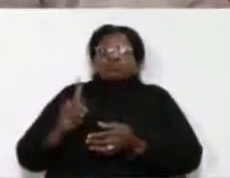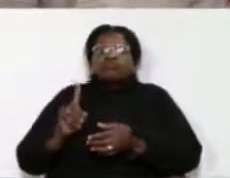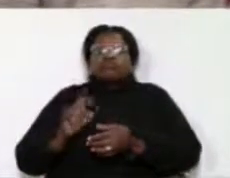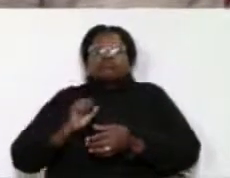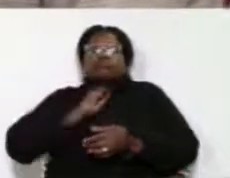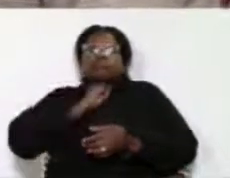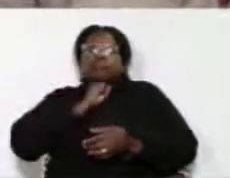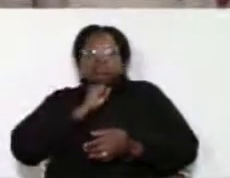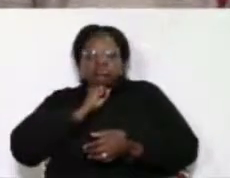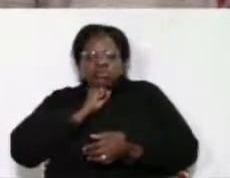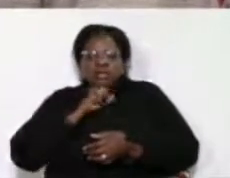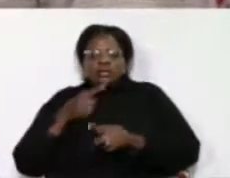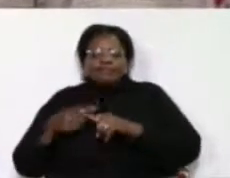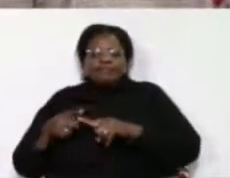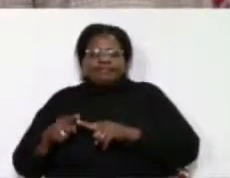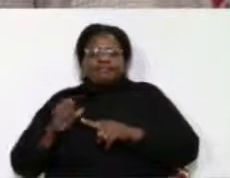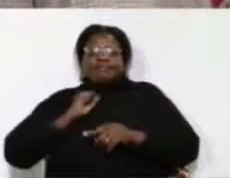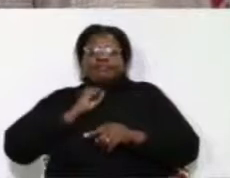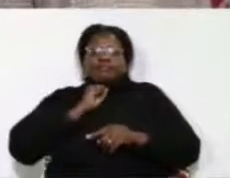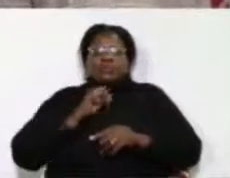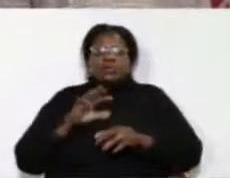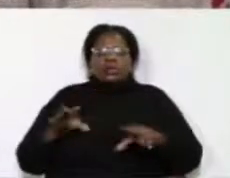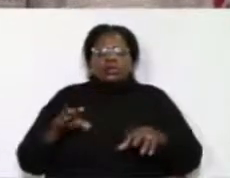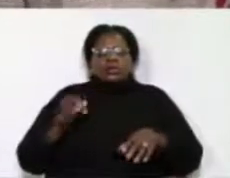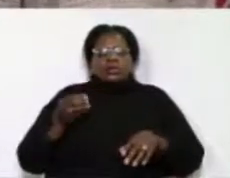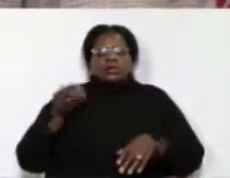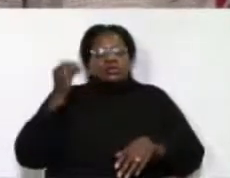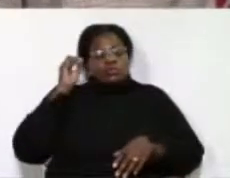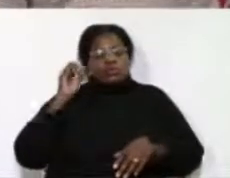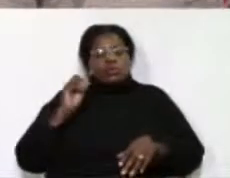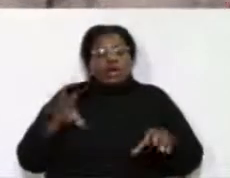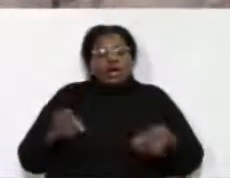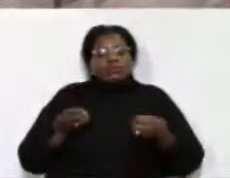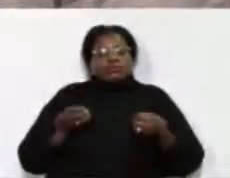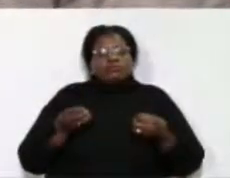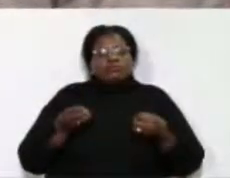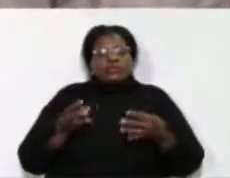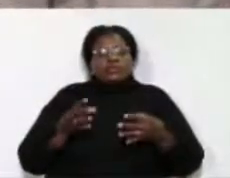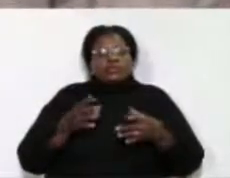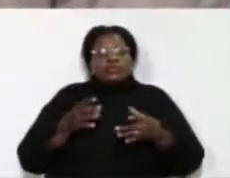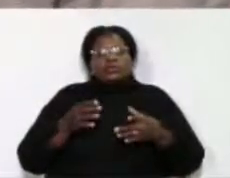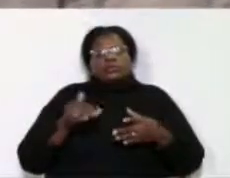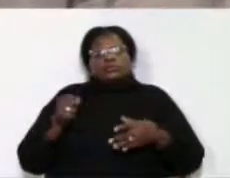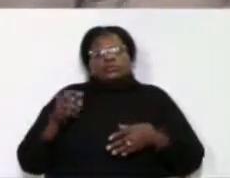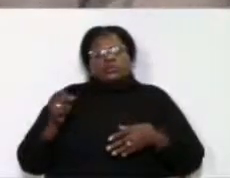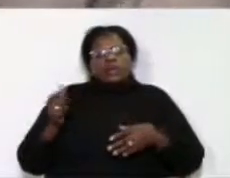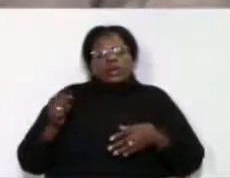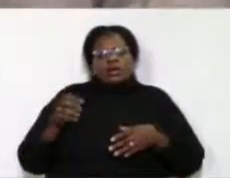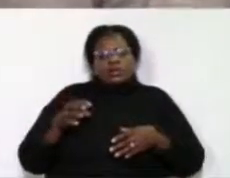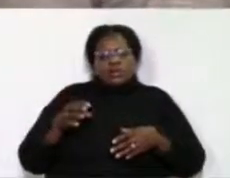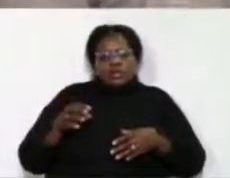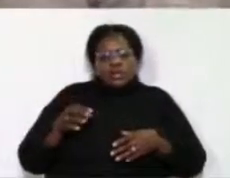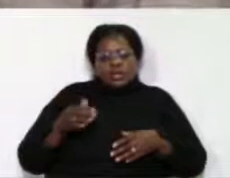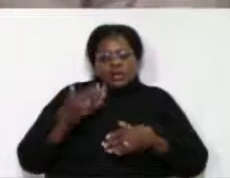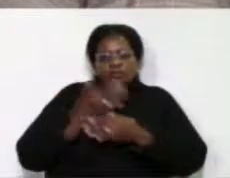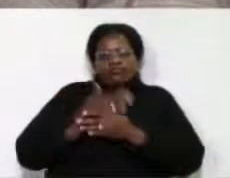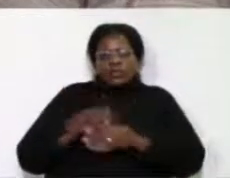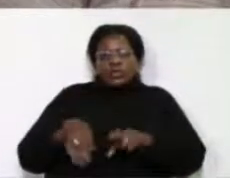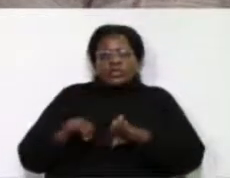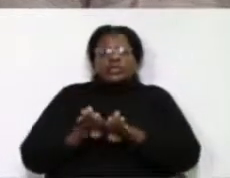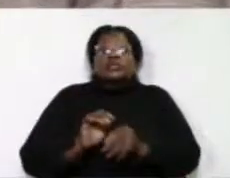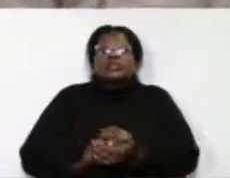note it down, because otherwise you'll never know how to calculate the labor or even materials. Okay. So that's